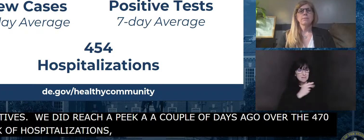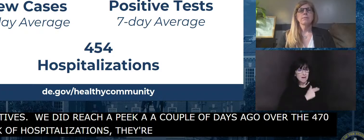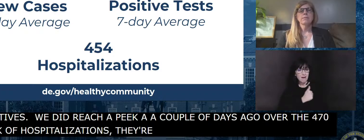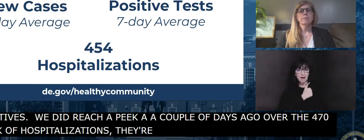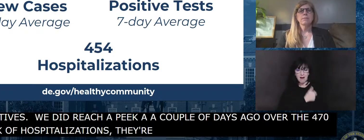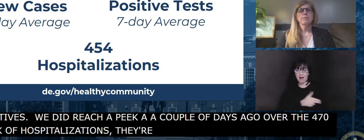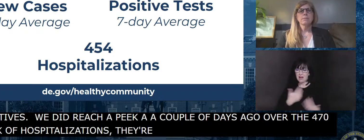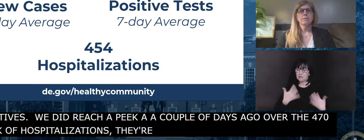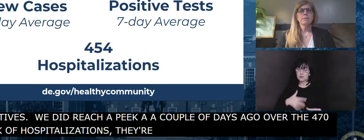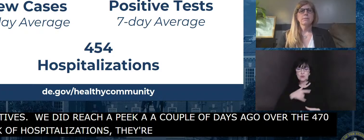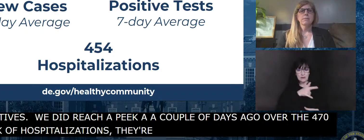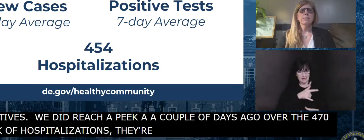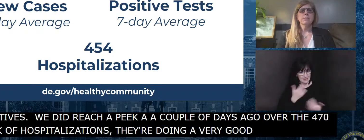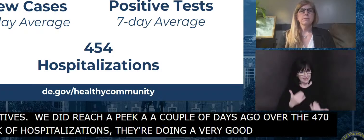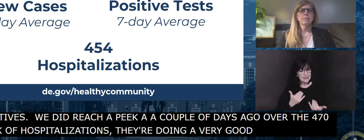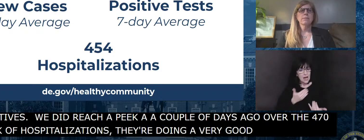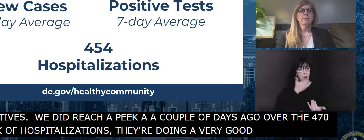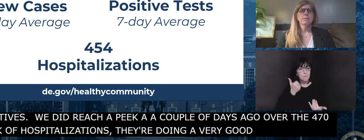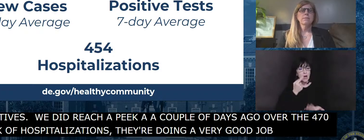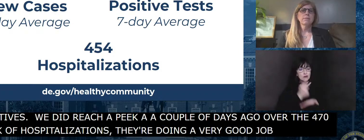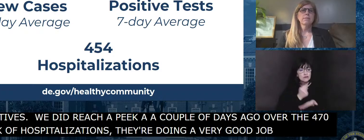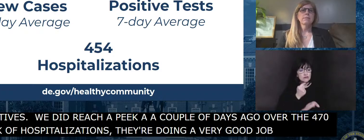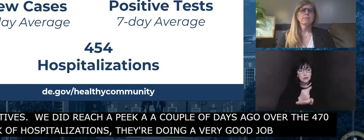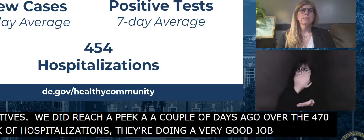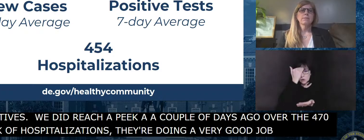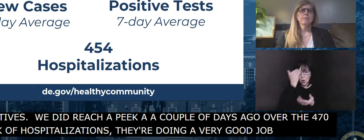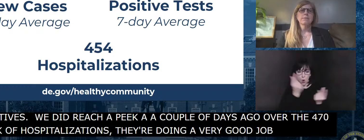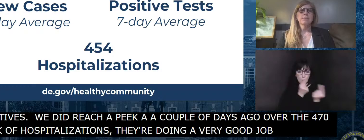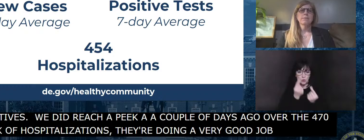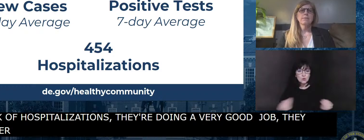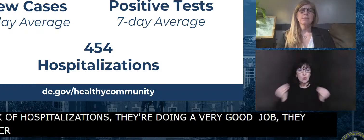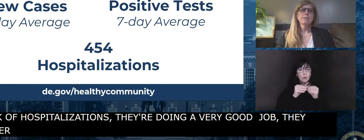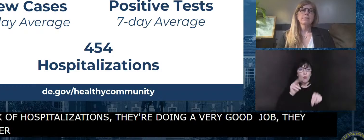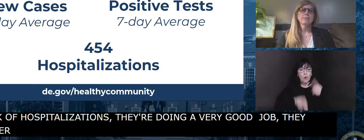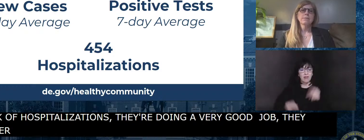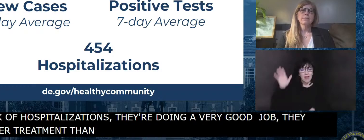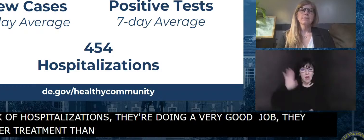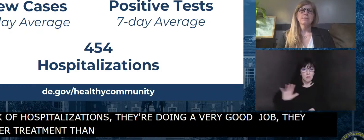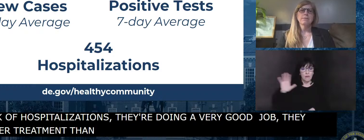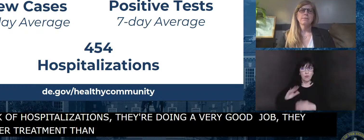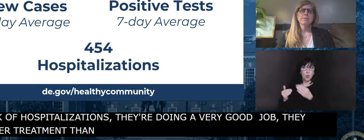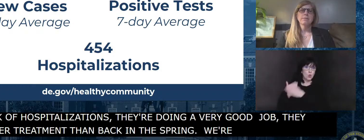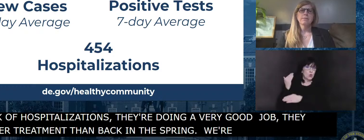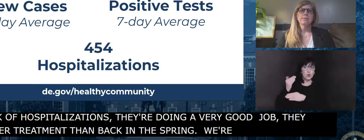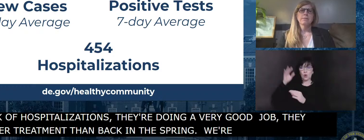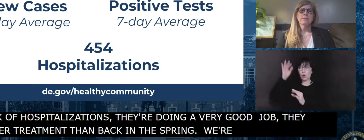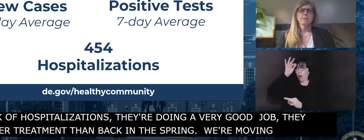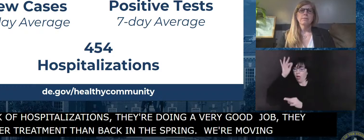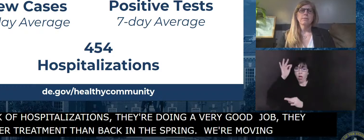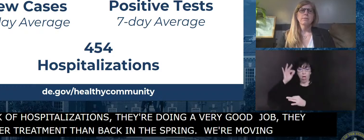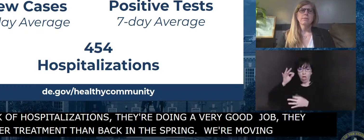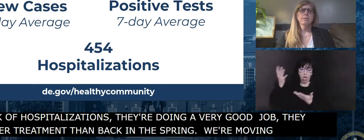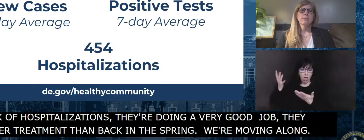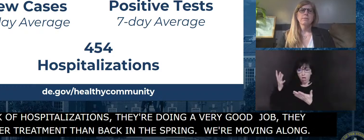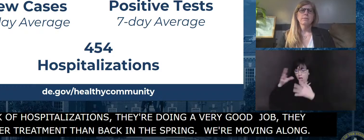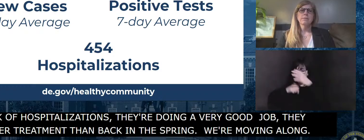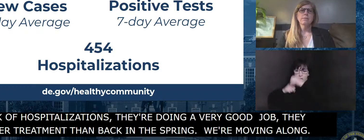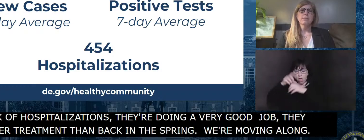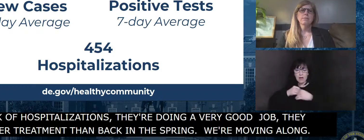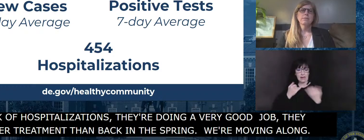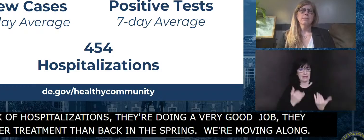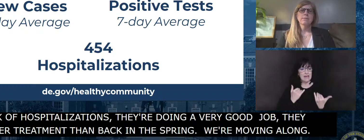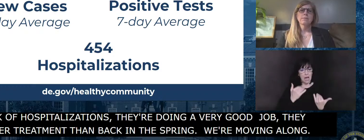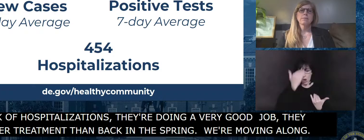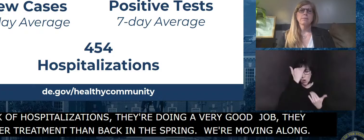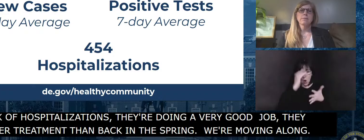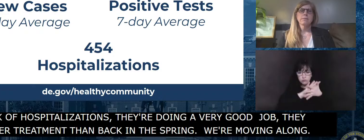better treatment than they did back in the spring. So we're moving along. So let's move to the testing and get to